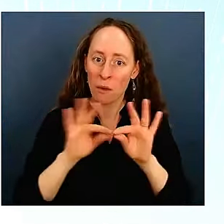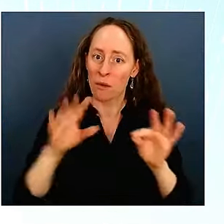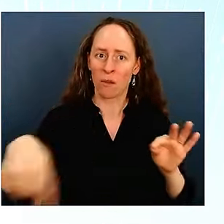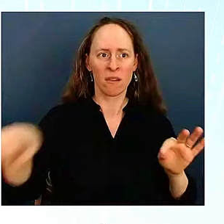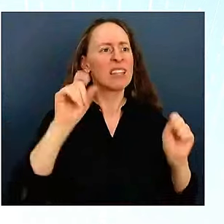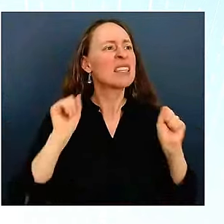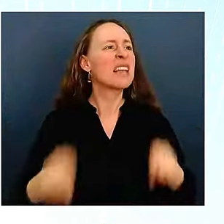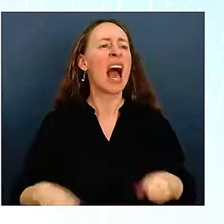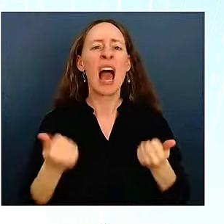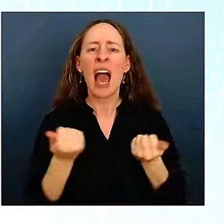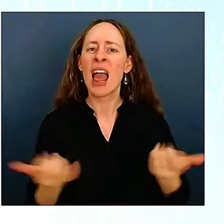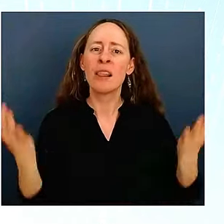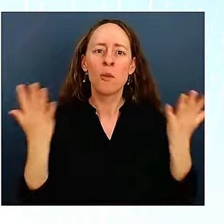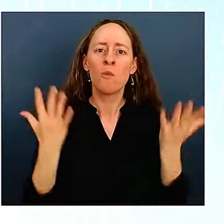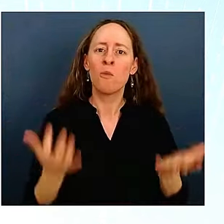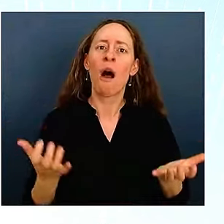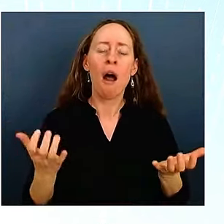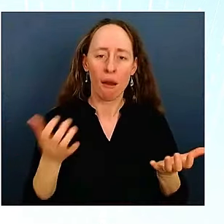to be together.